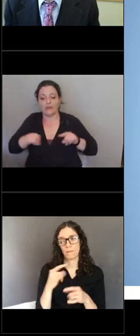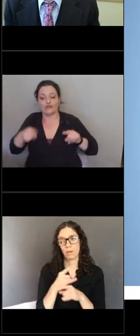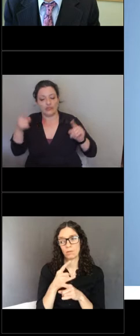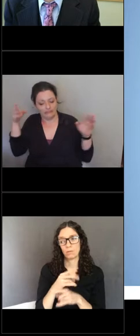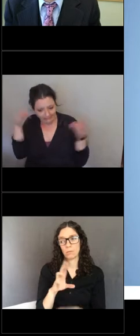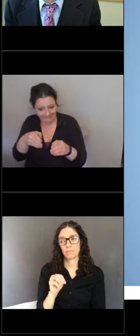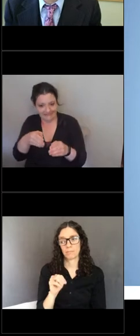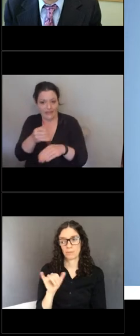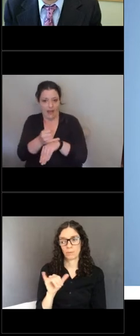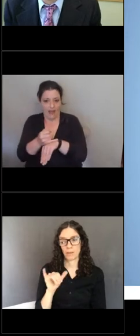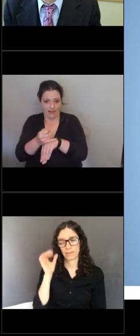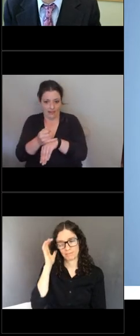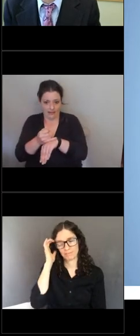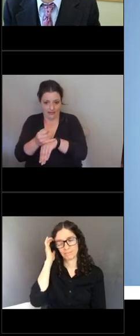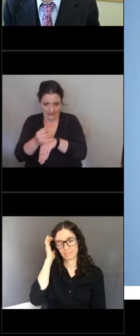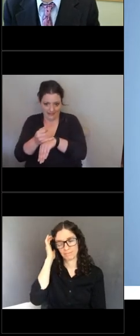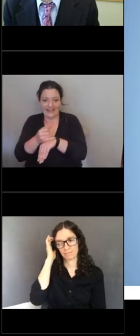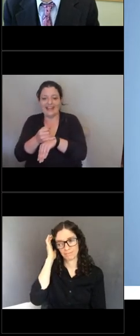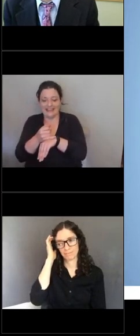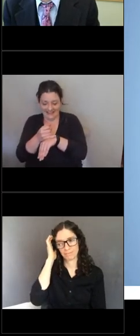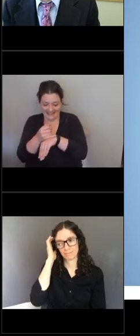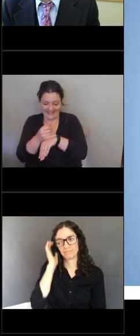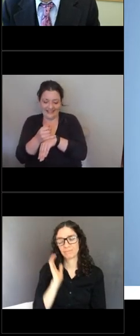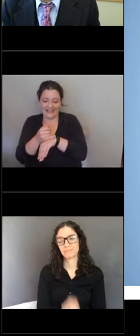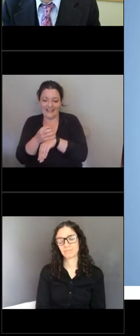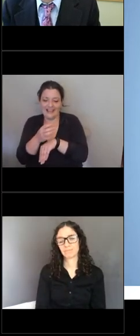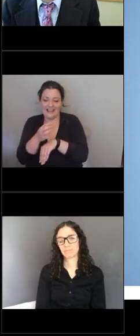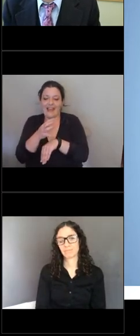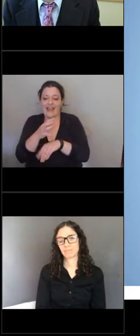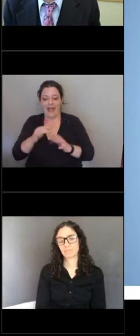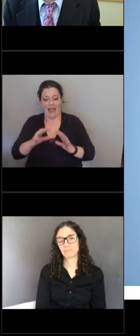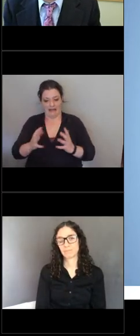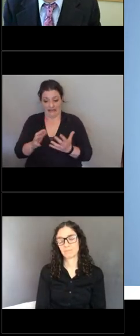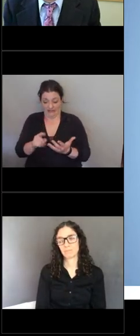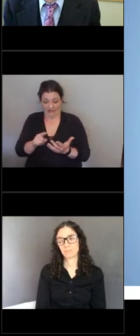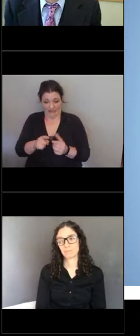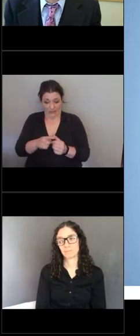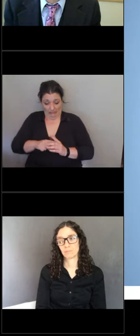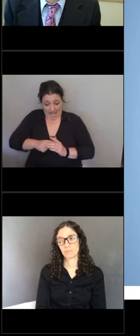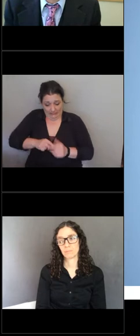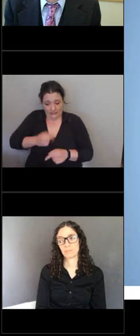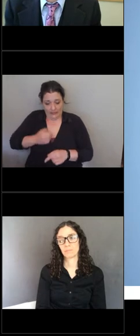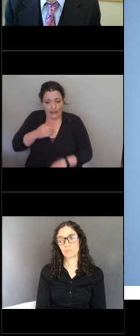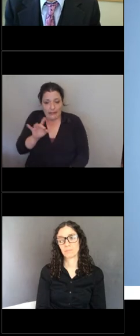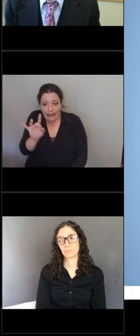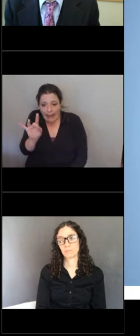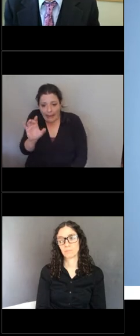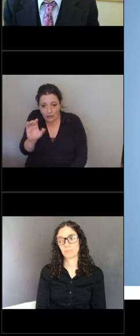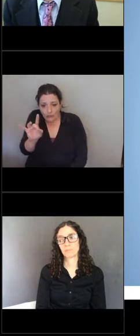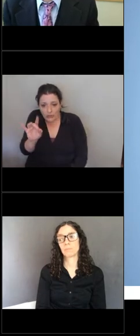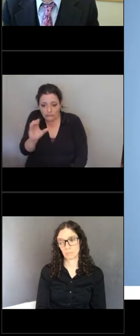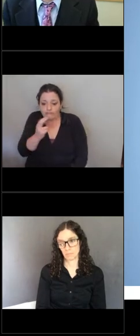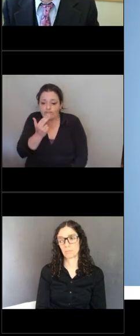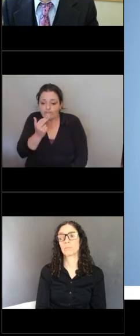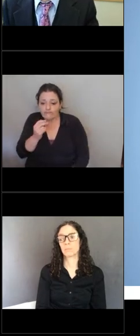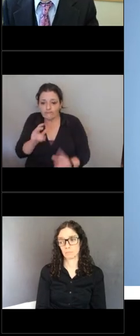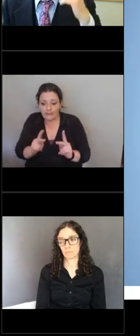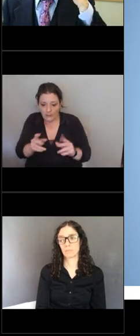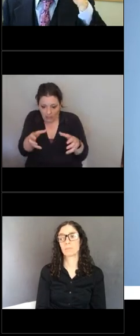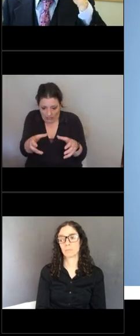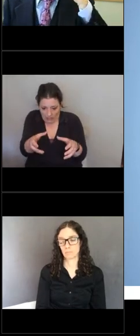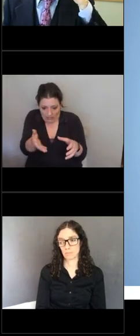their territorial waters into a marine protected areas, and as such, become one of the largest MPAs in the